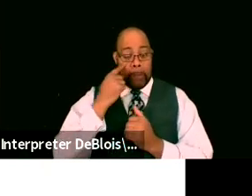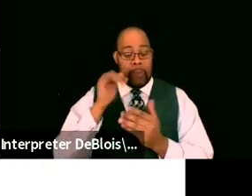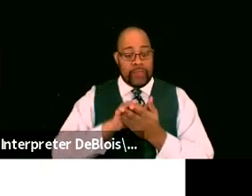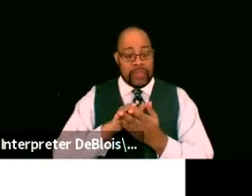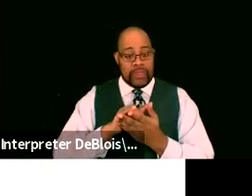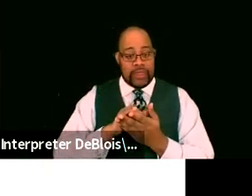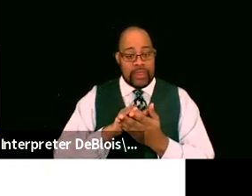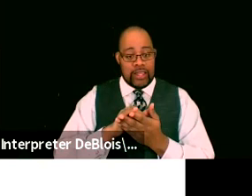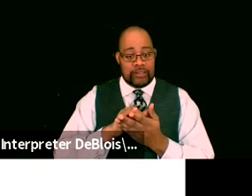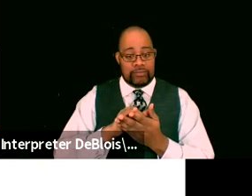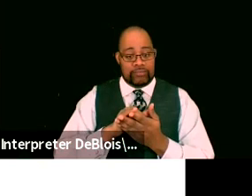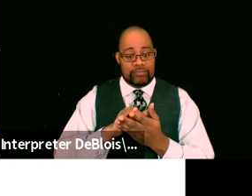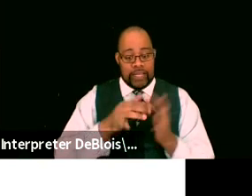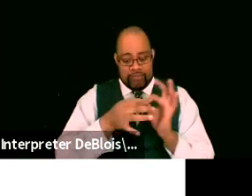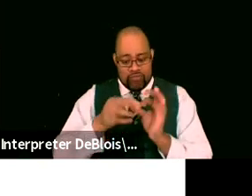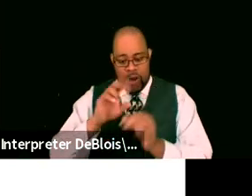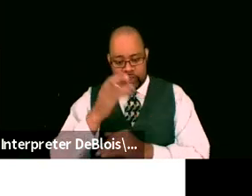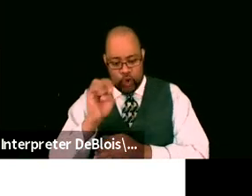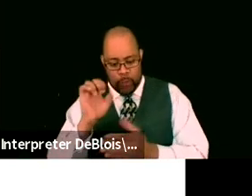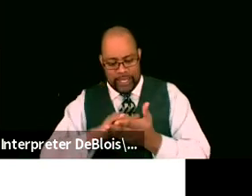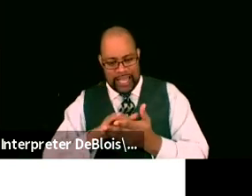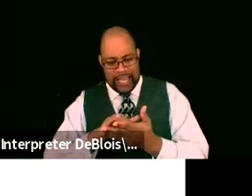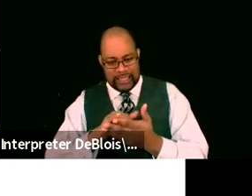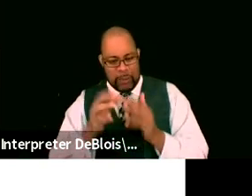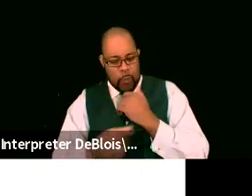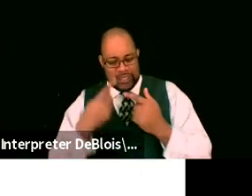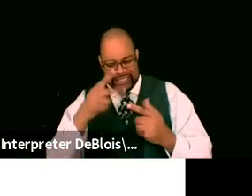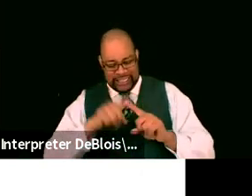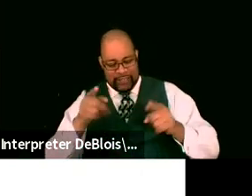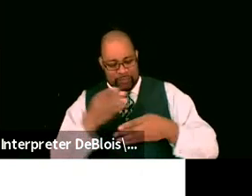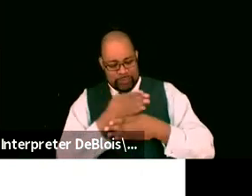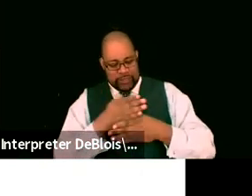ribosomal RNA gene can be particularly poor at distinguishing certain